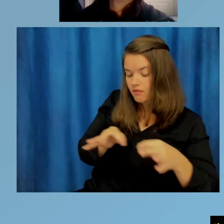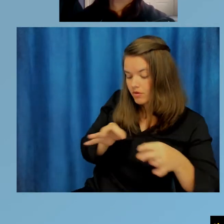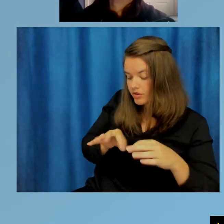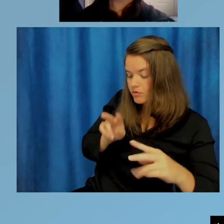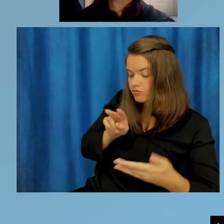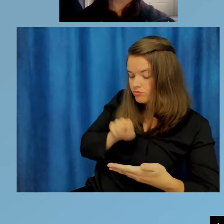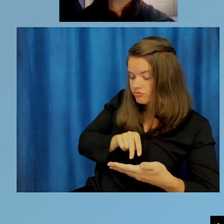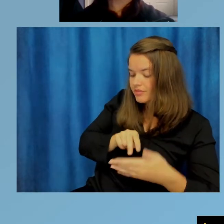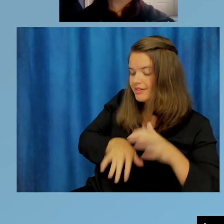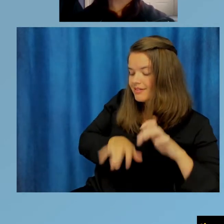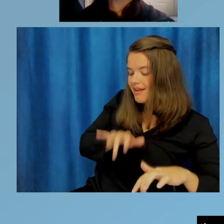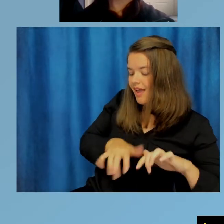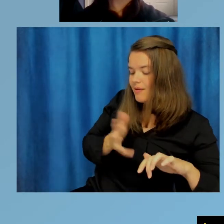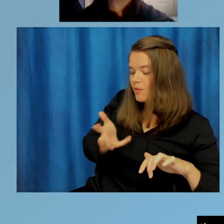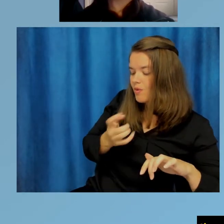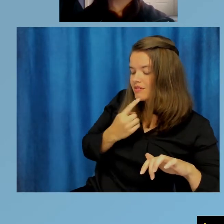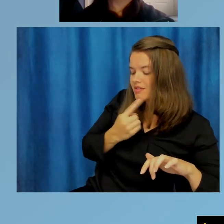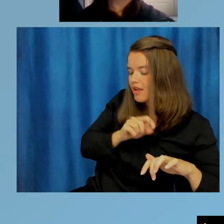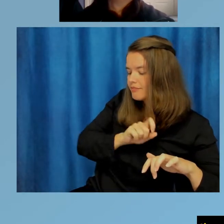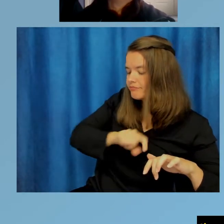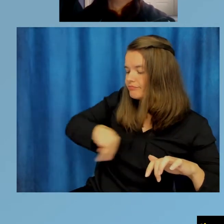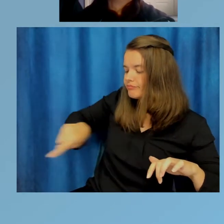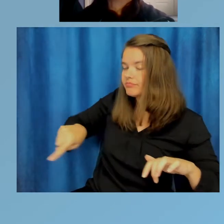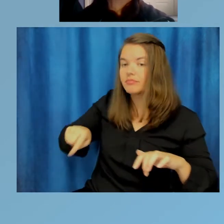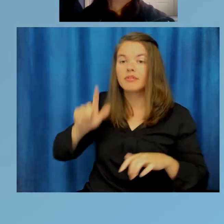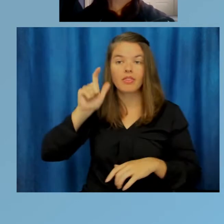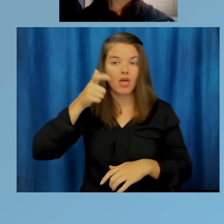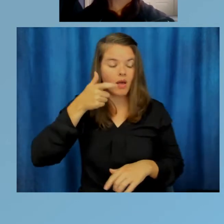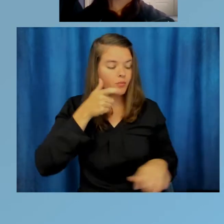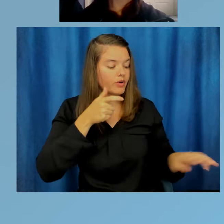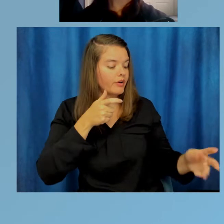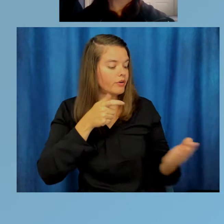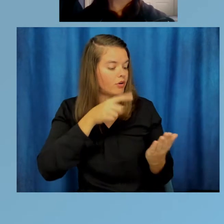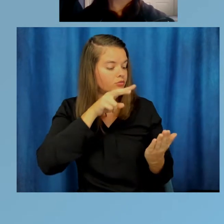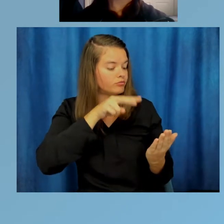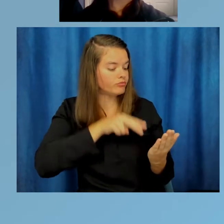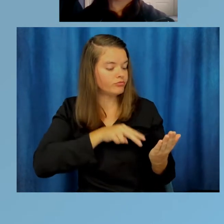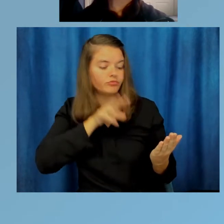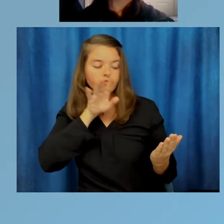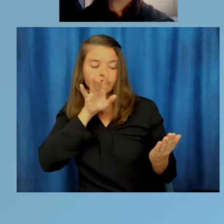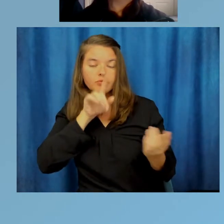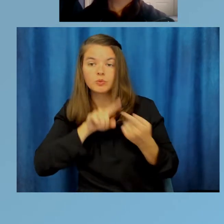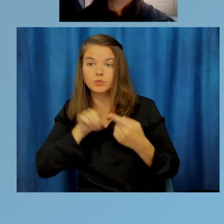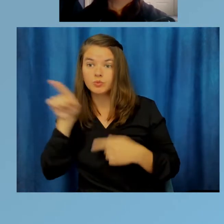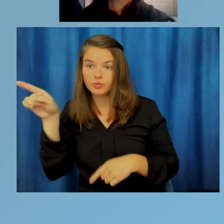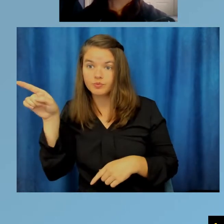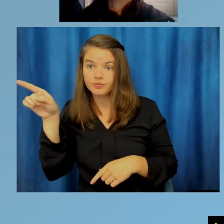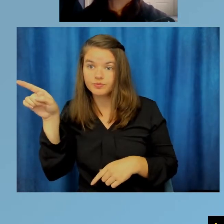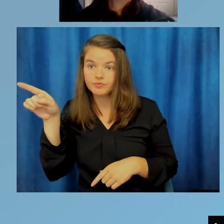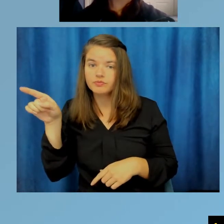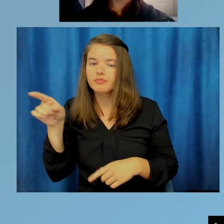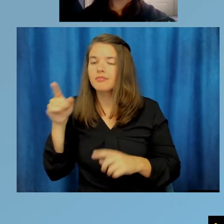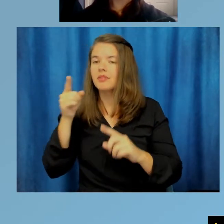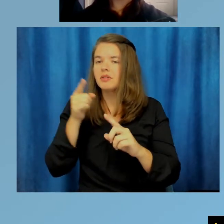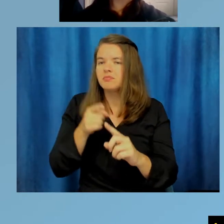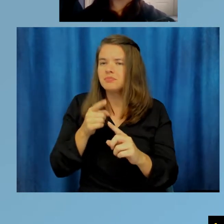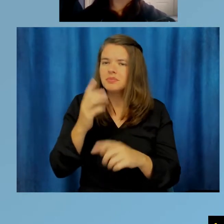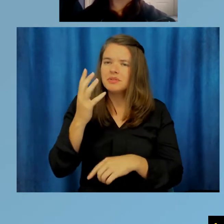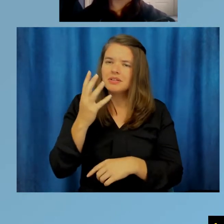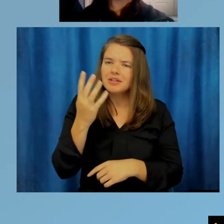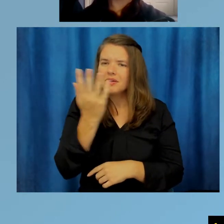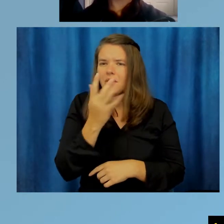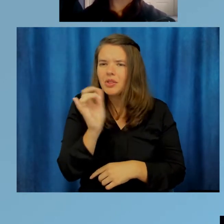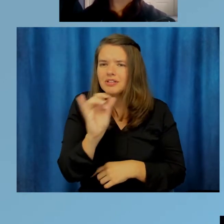type back to the operator what they want to say to you, and the operator would voice what they said back to you. And so basically it's almost